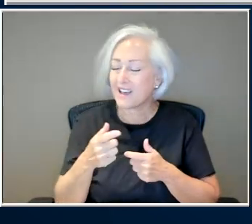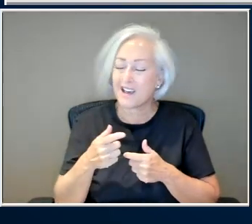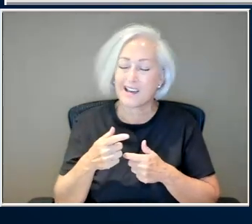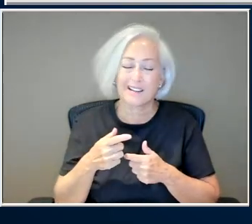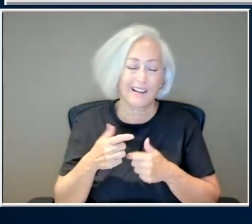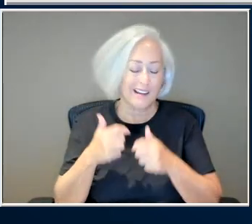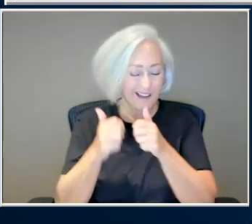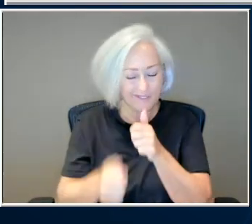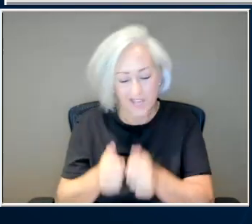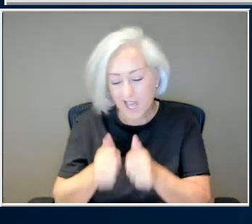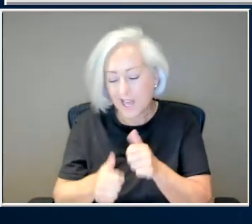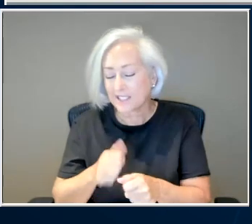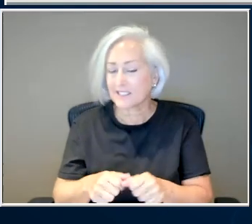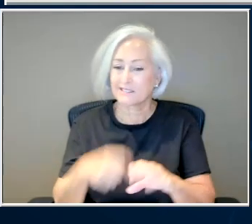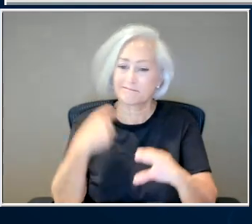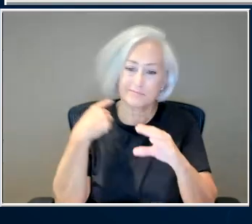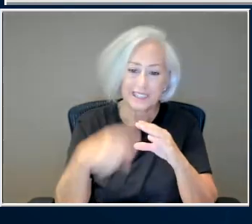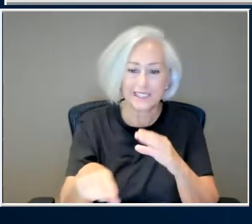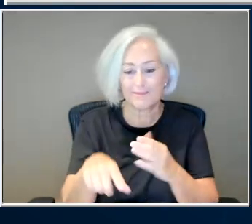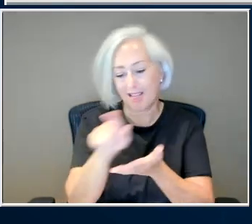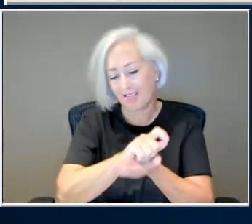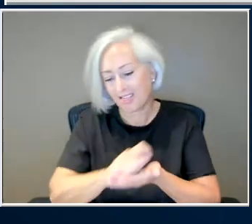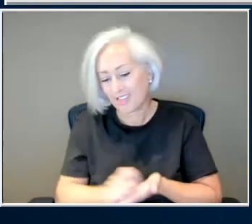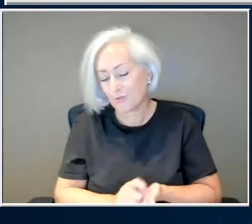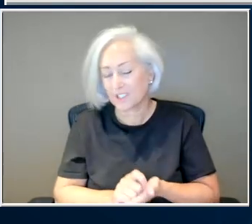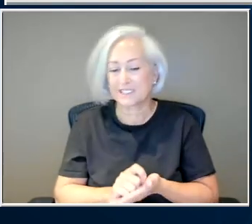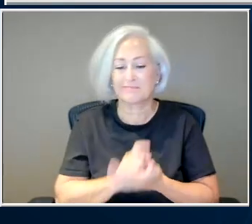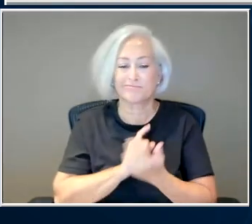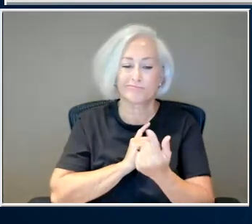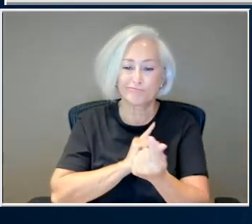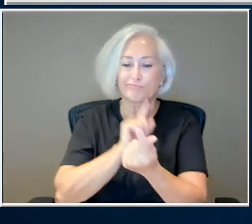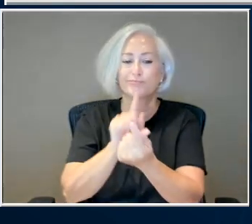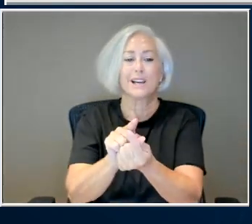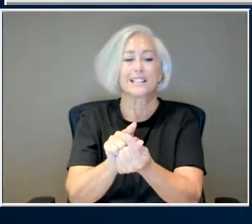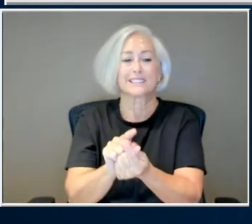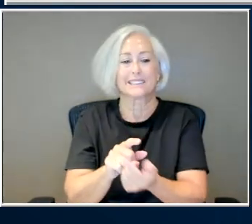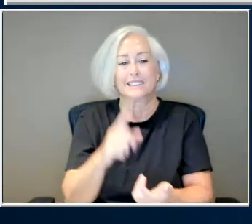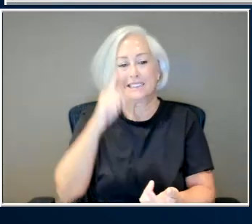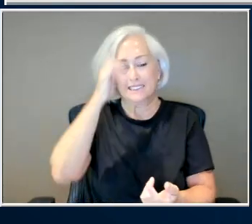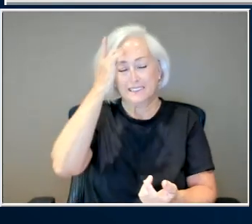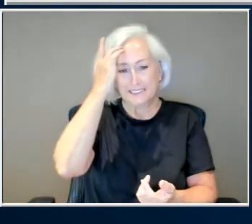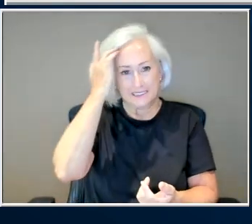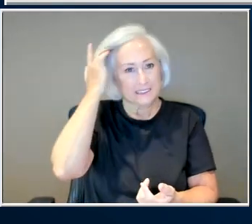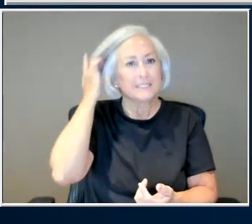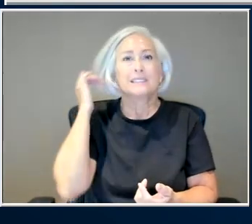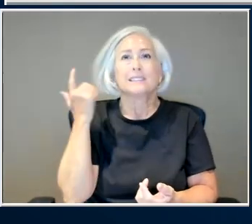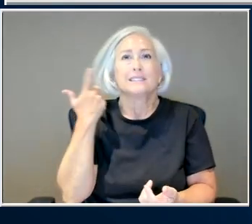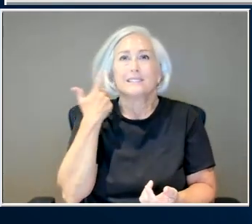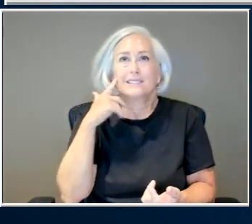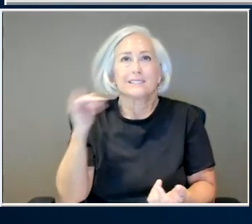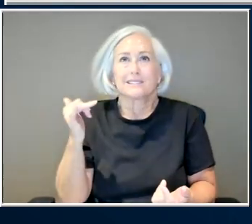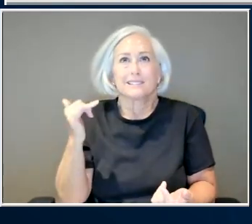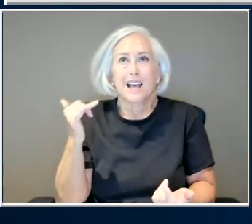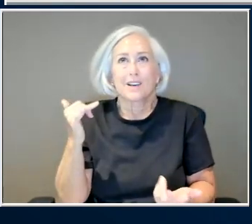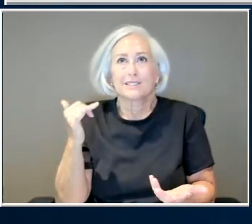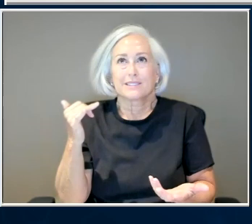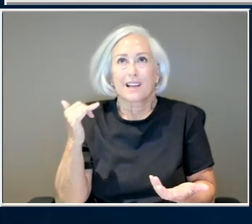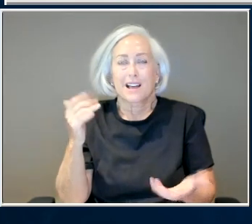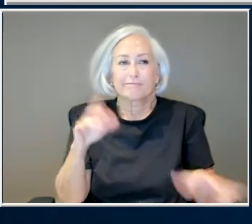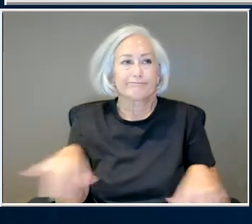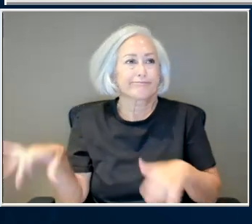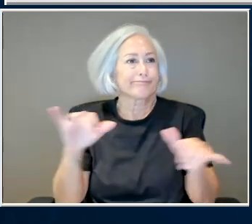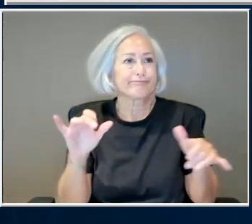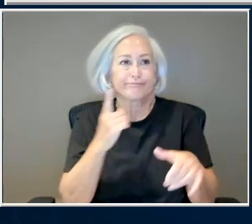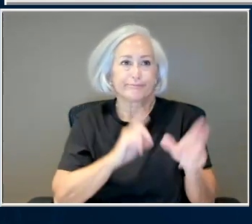and in person, but it sounds cliche to say there aren't words to really describe this or thank